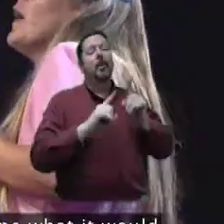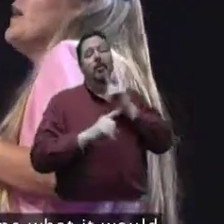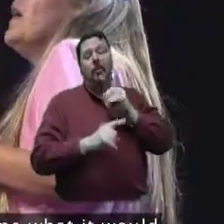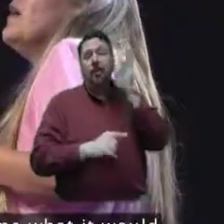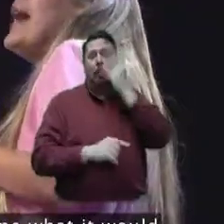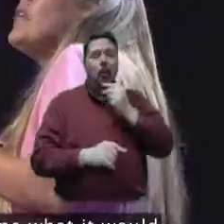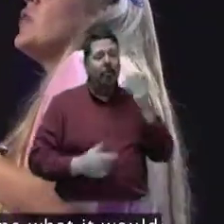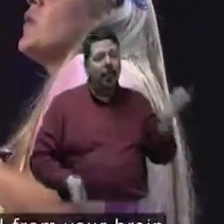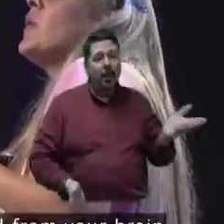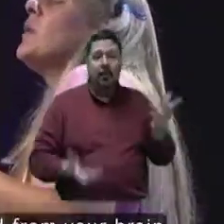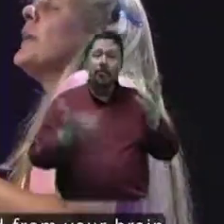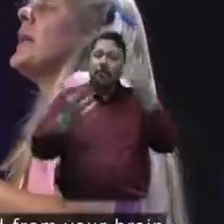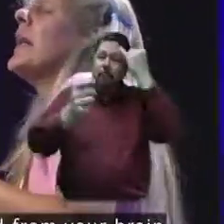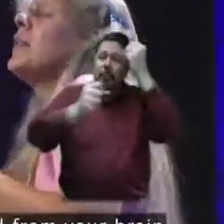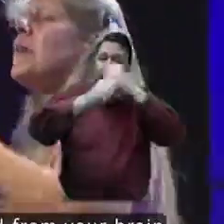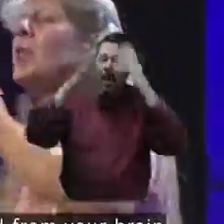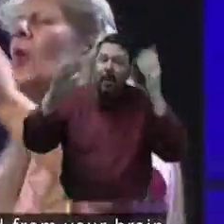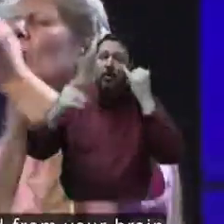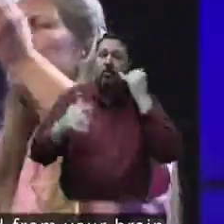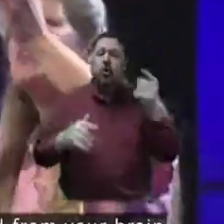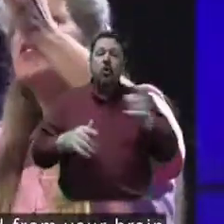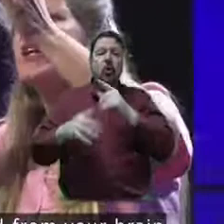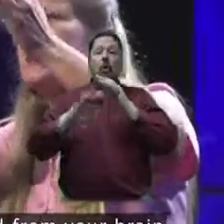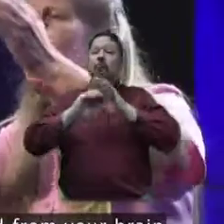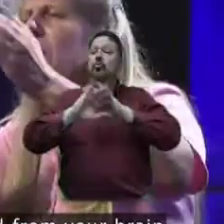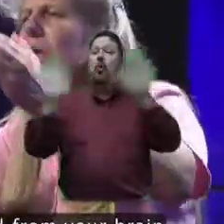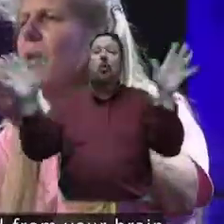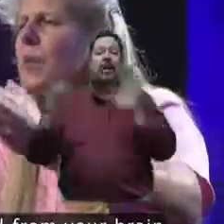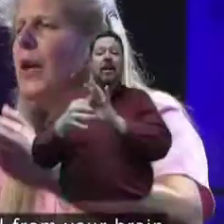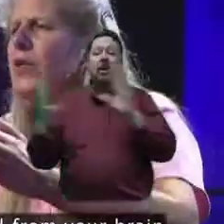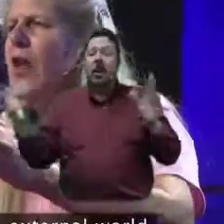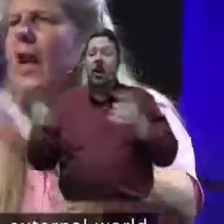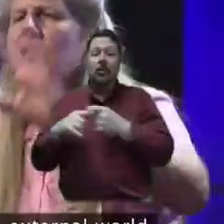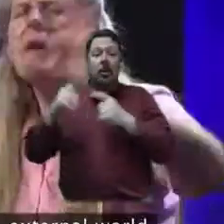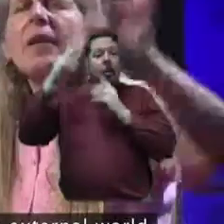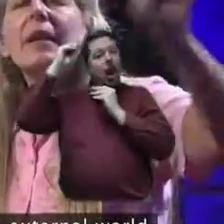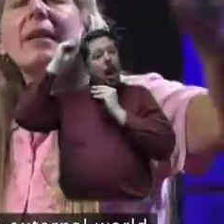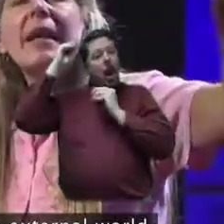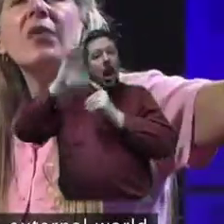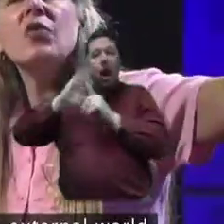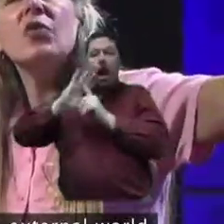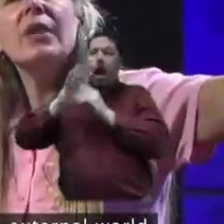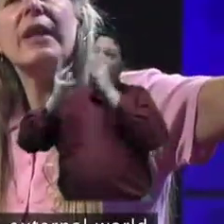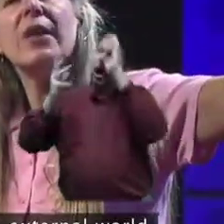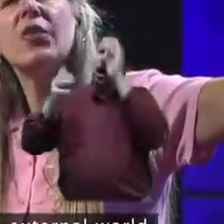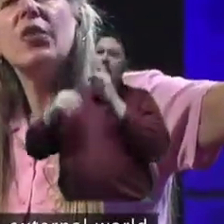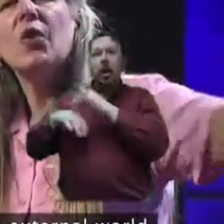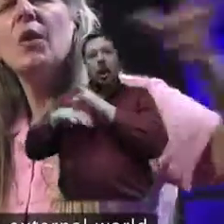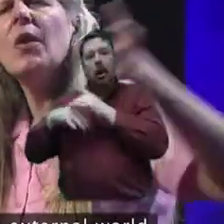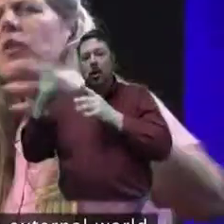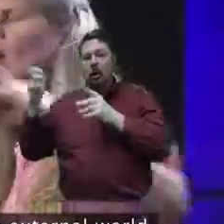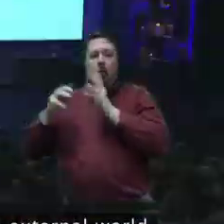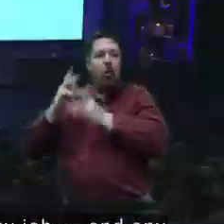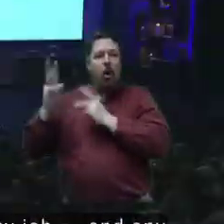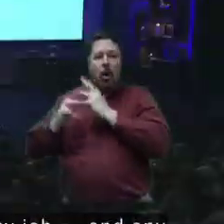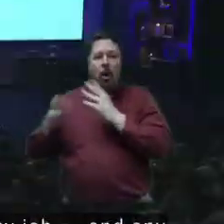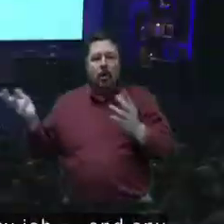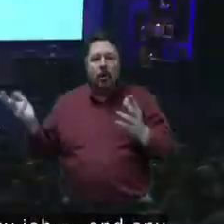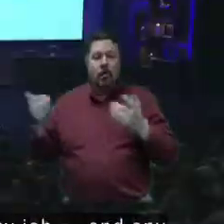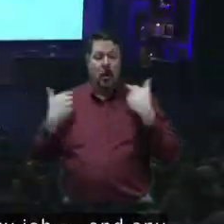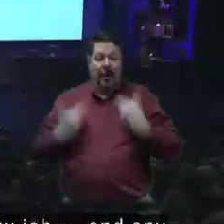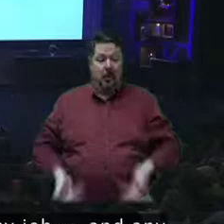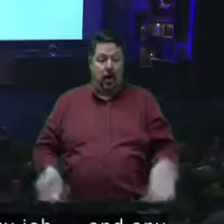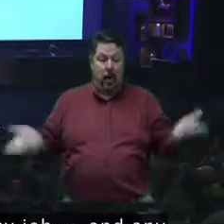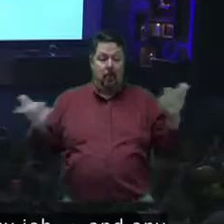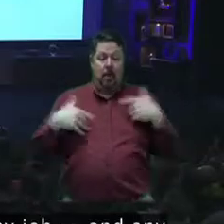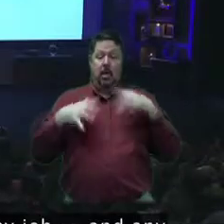beautiful there. Imagine what it would be like to be totally disconnected from your brain chatter that connects you to the external world. So here I